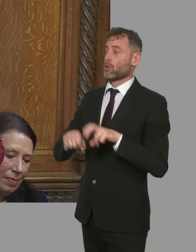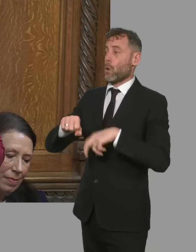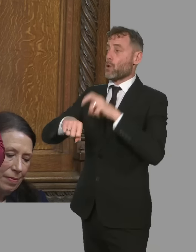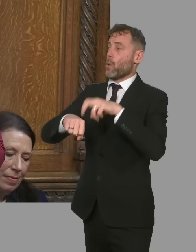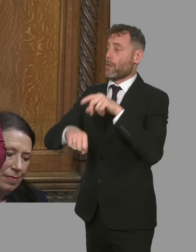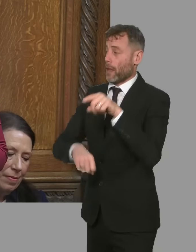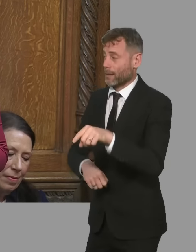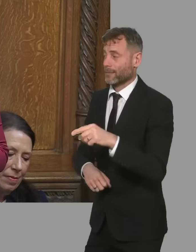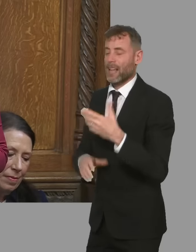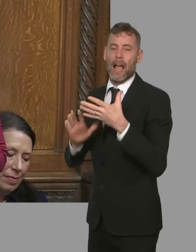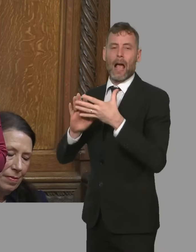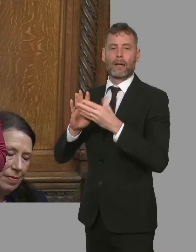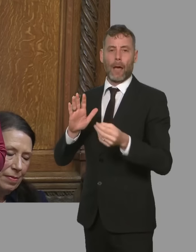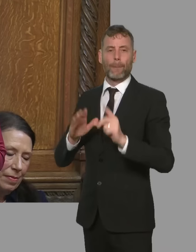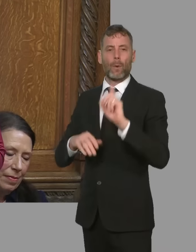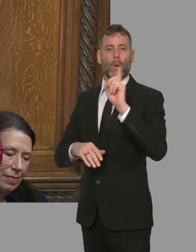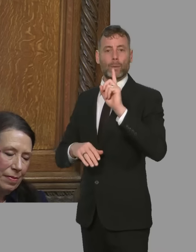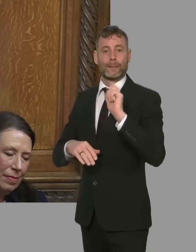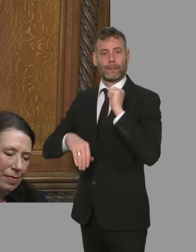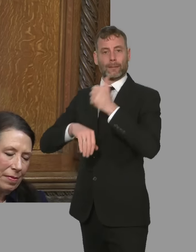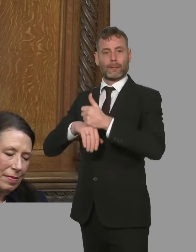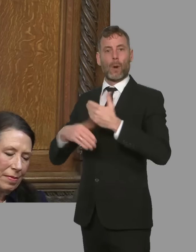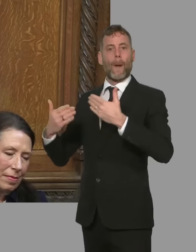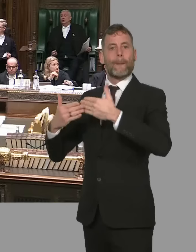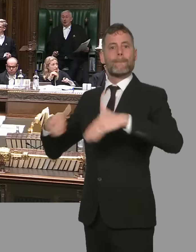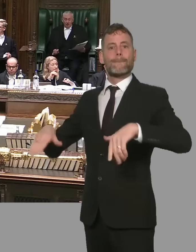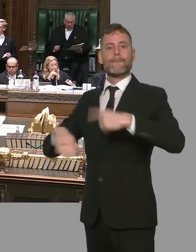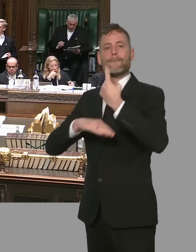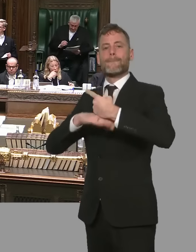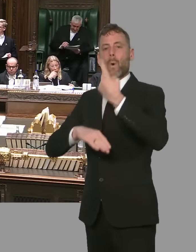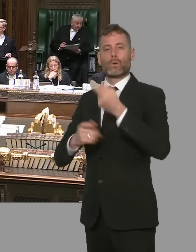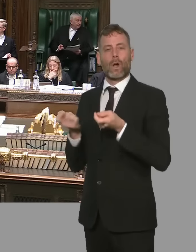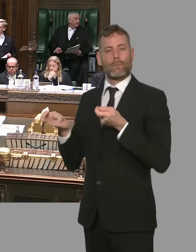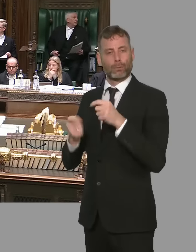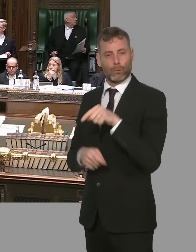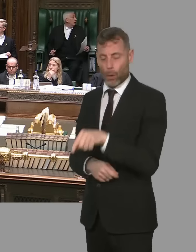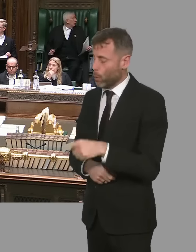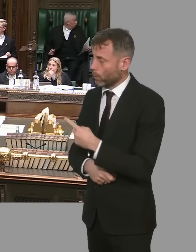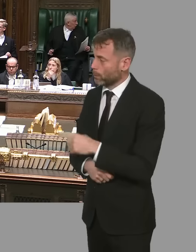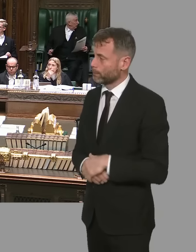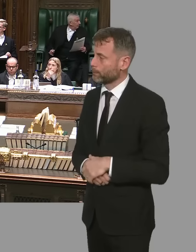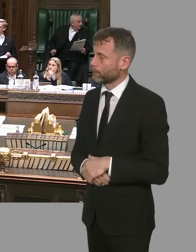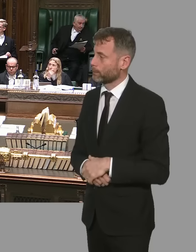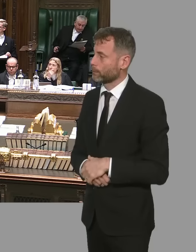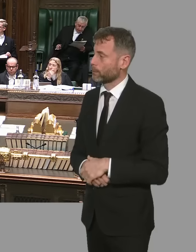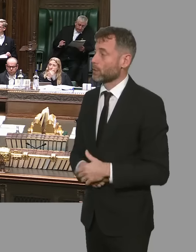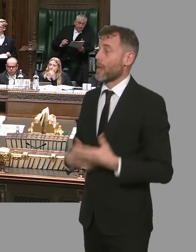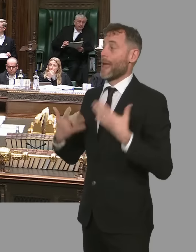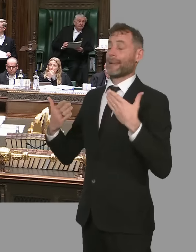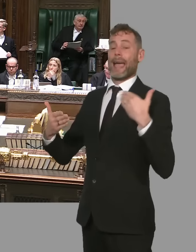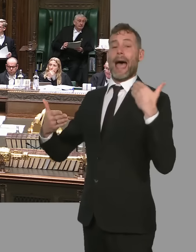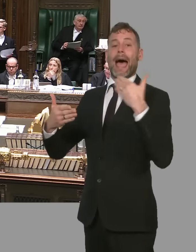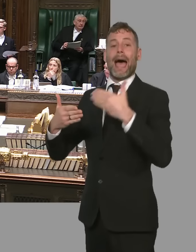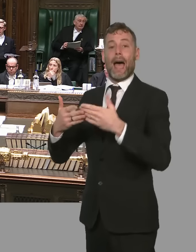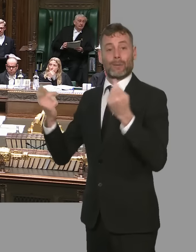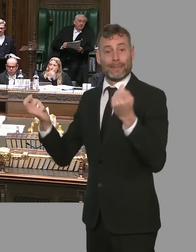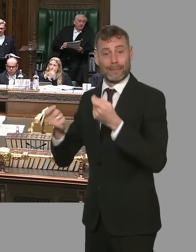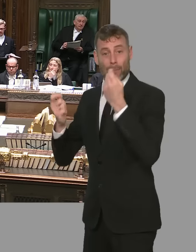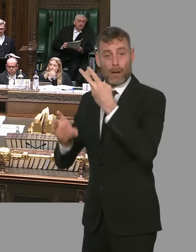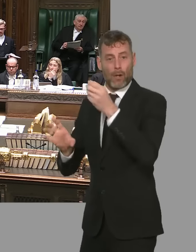Secretary of State agree that it's time to take action on both? Secretary of State. I say to my honourable friend that